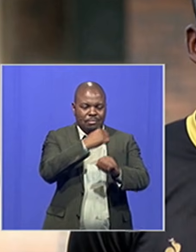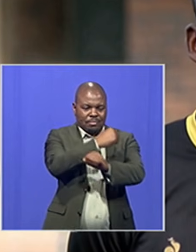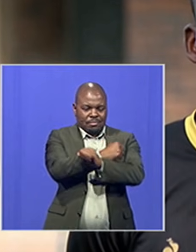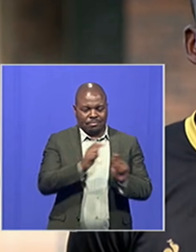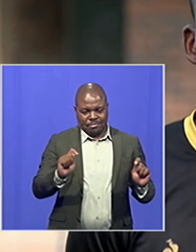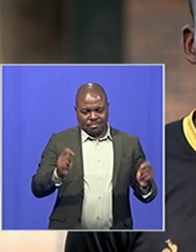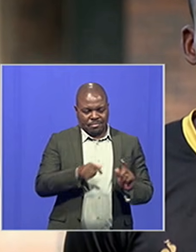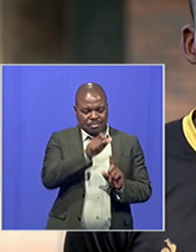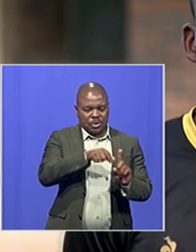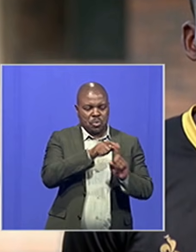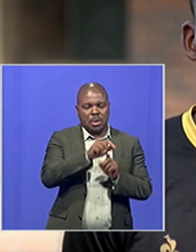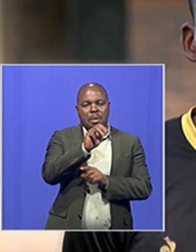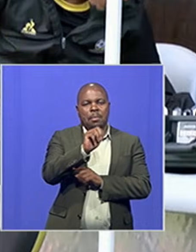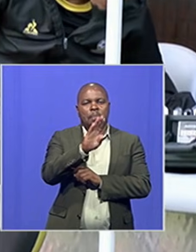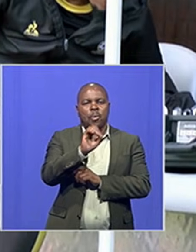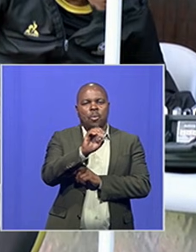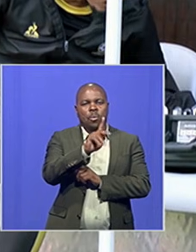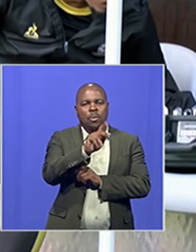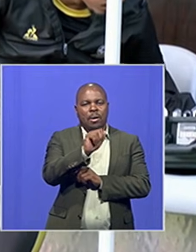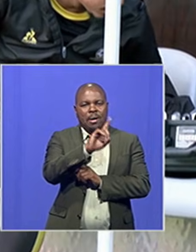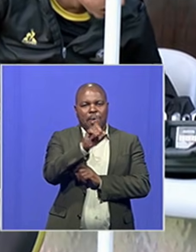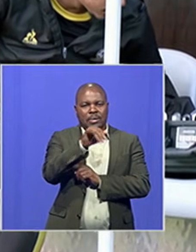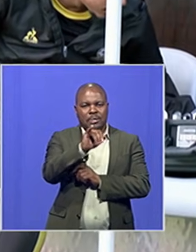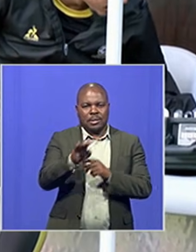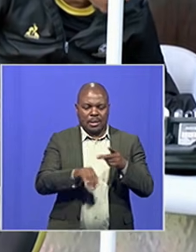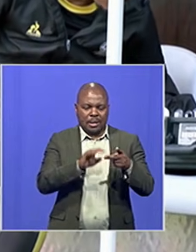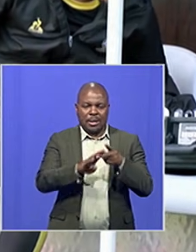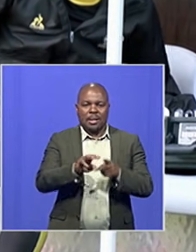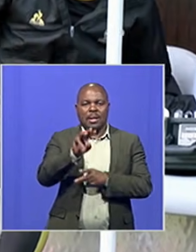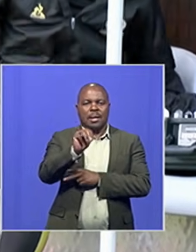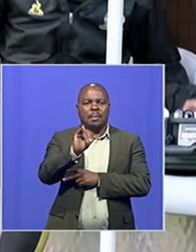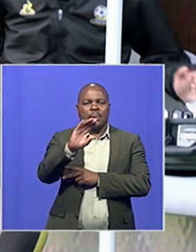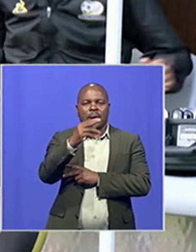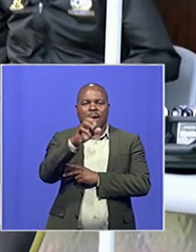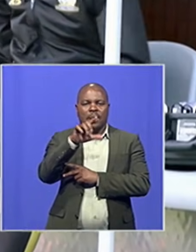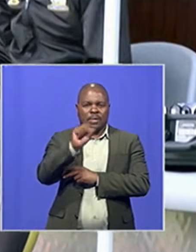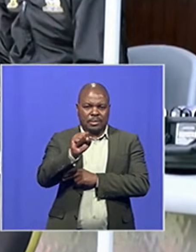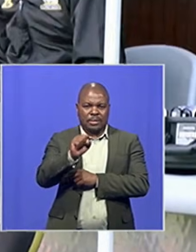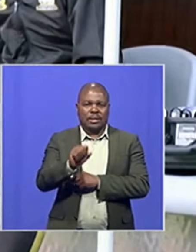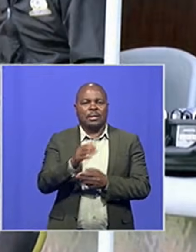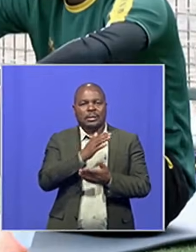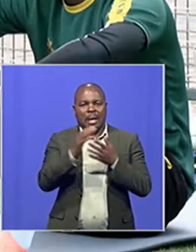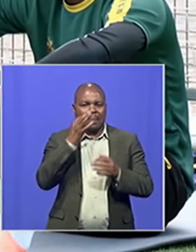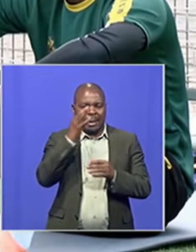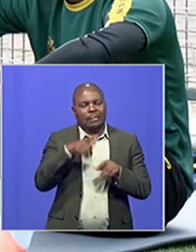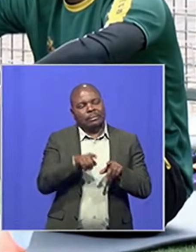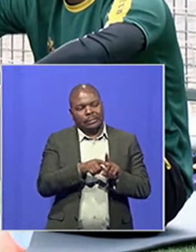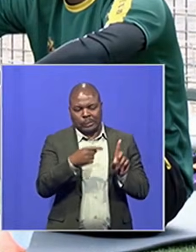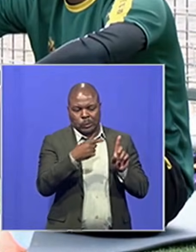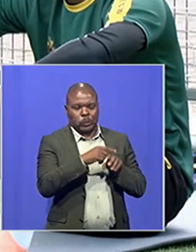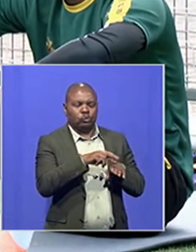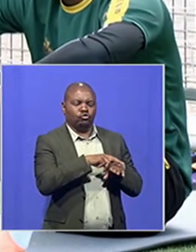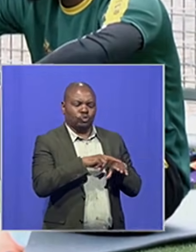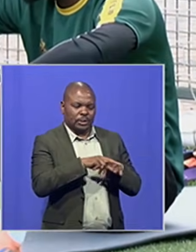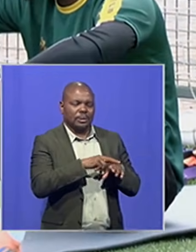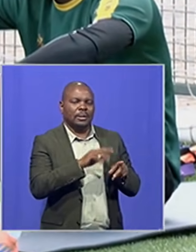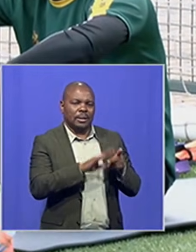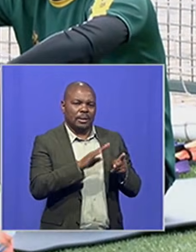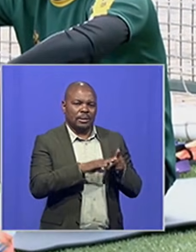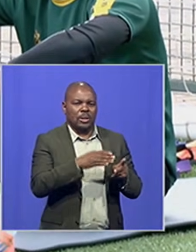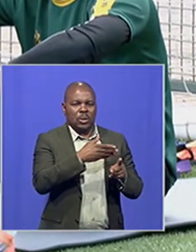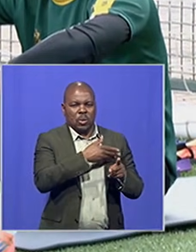Pirates Mbegezeli Mbogasi le moemedi wa gagwe Bashia Michaels di ne di tsewa e le tsa bosemorafe le tsa bong. We